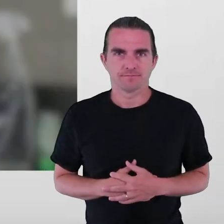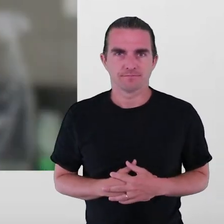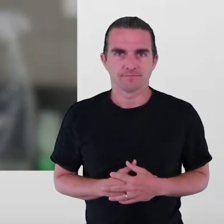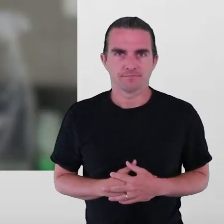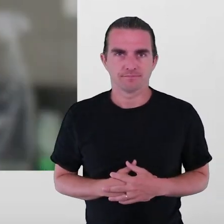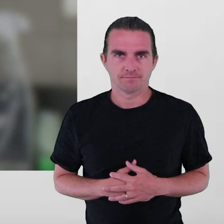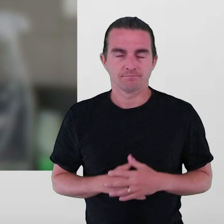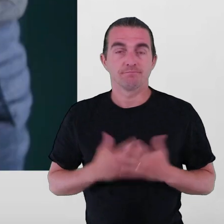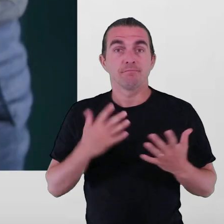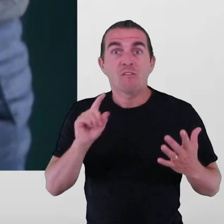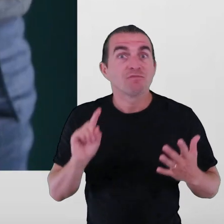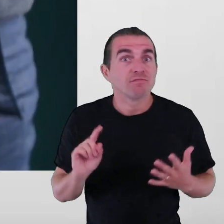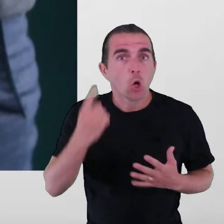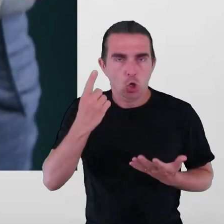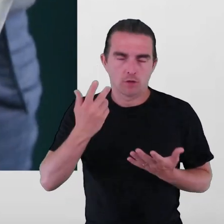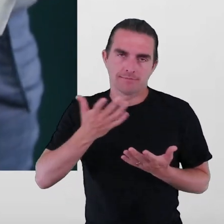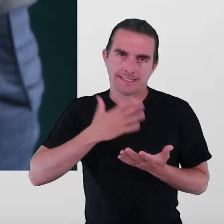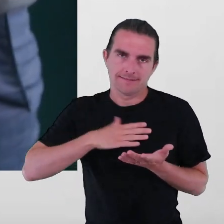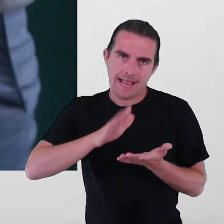your test area.